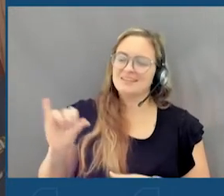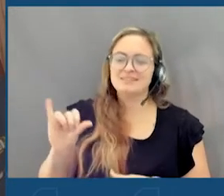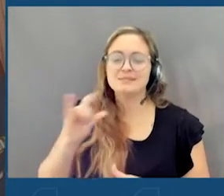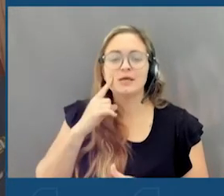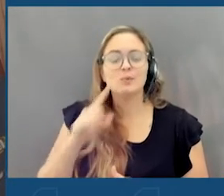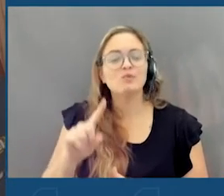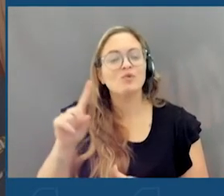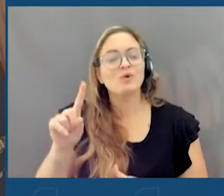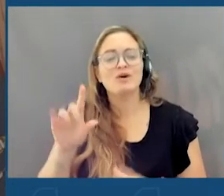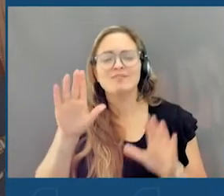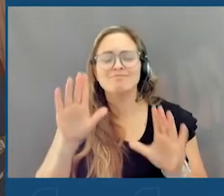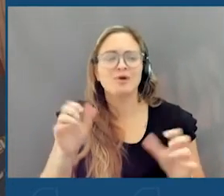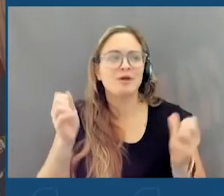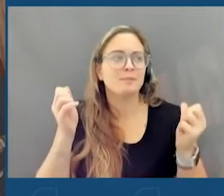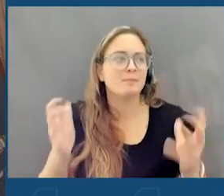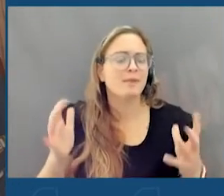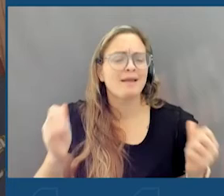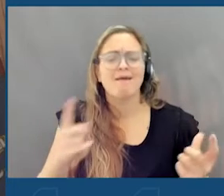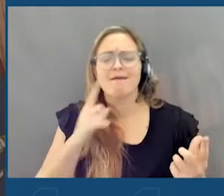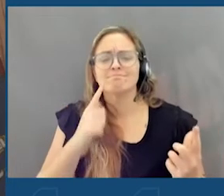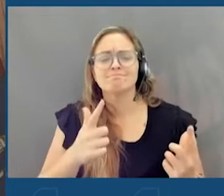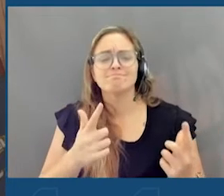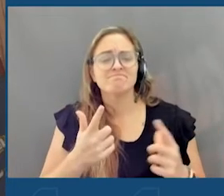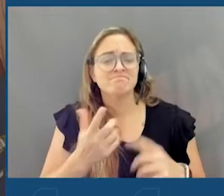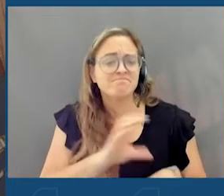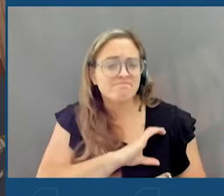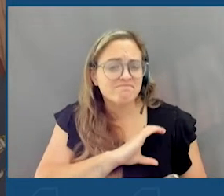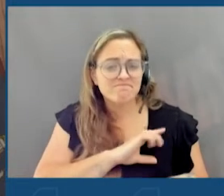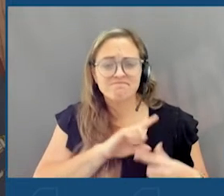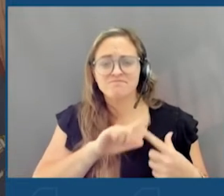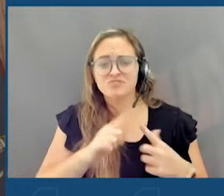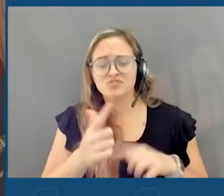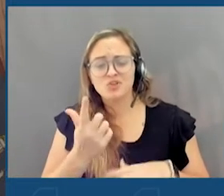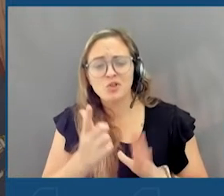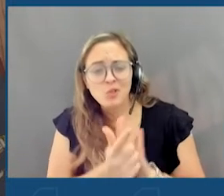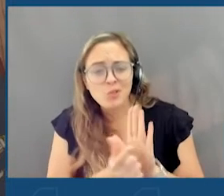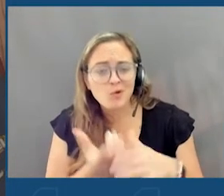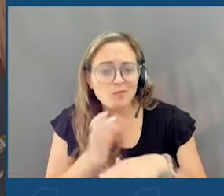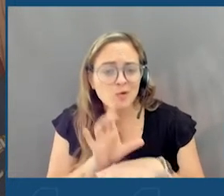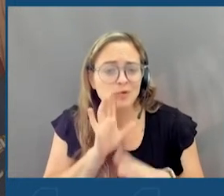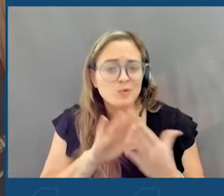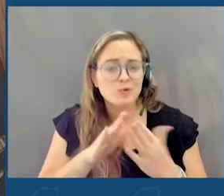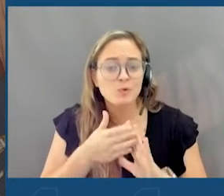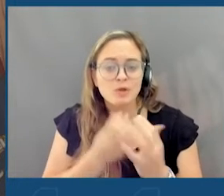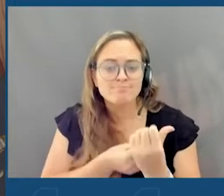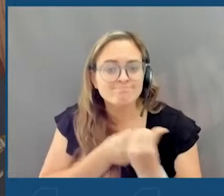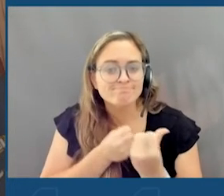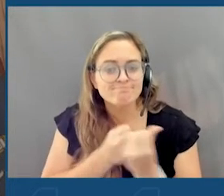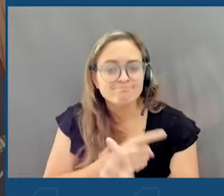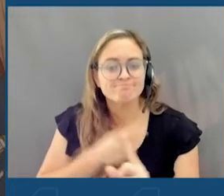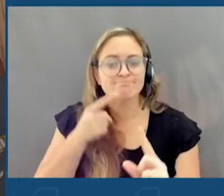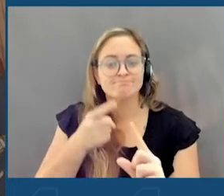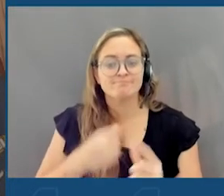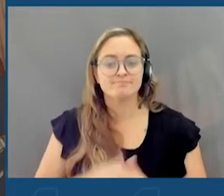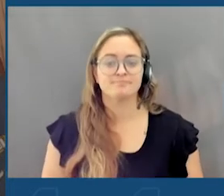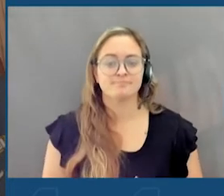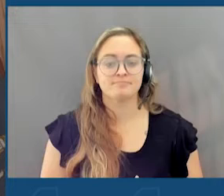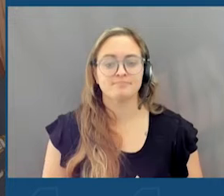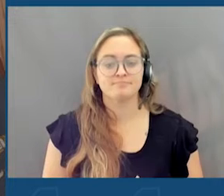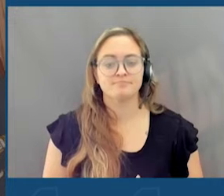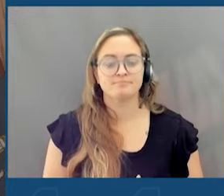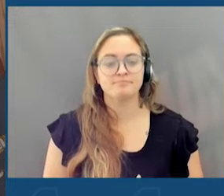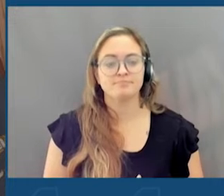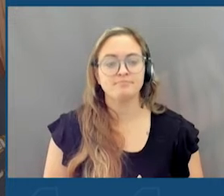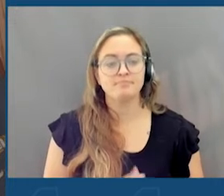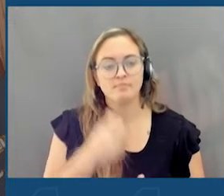a great many in the law enforcement and legal services community who supported this initiative, and for that, I am very grateful. And